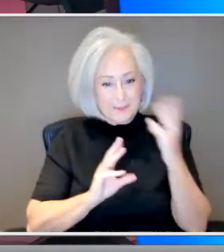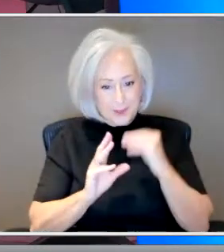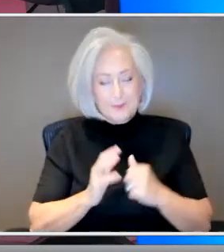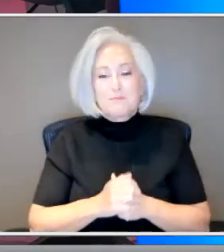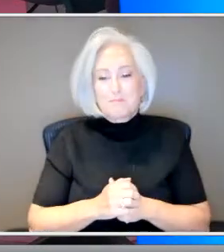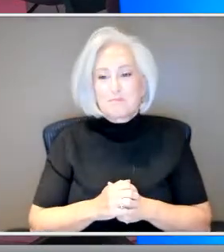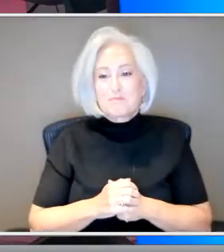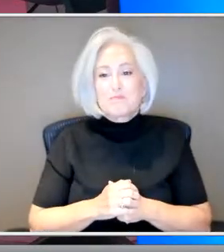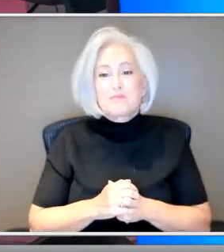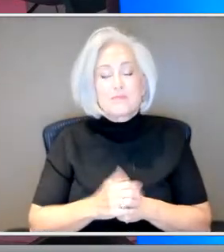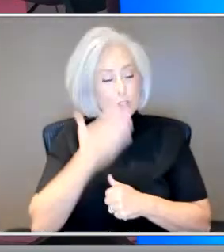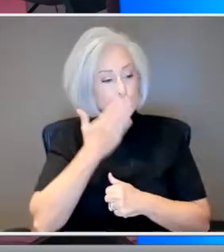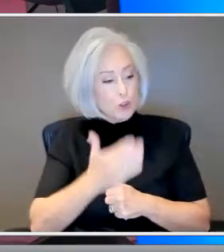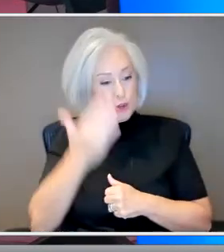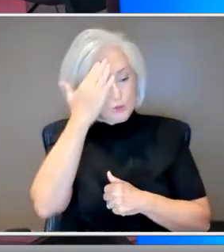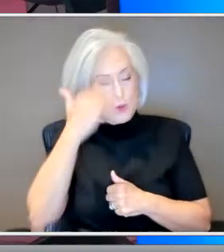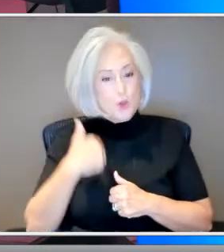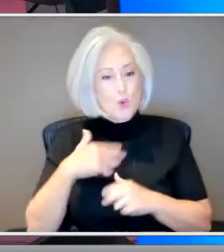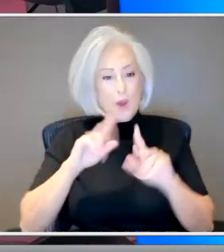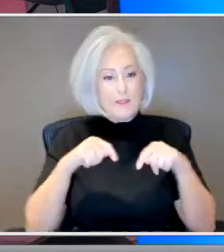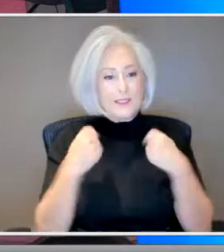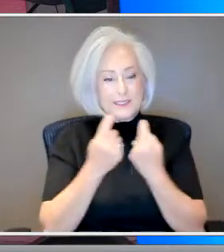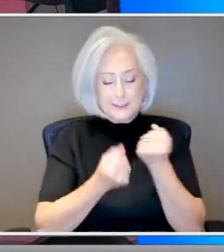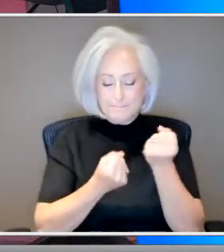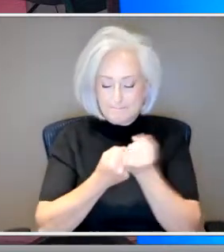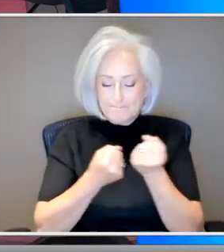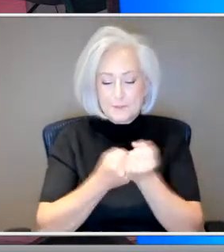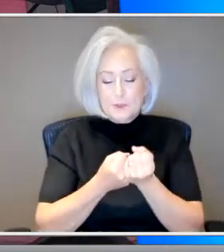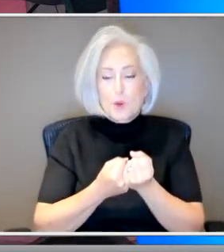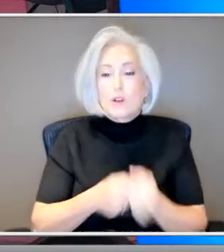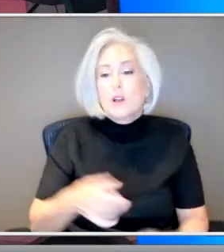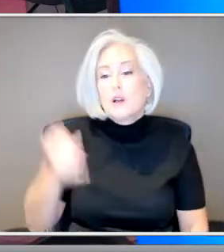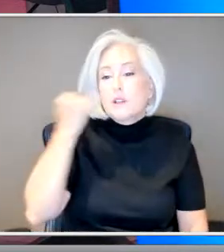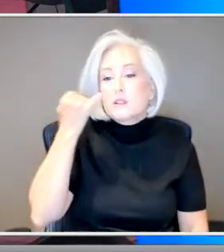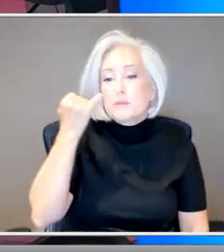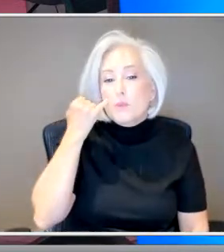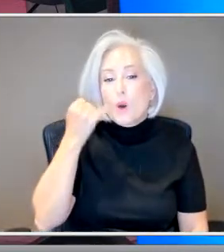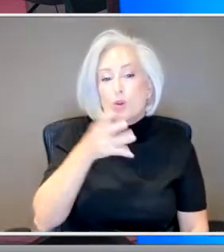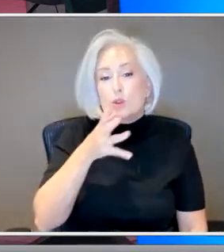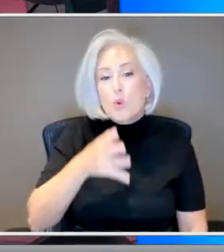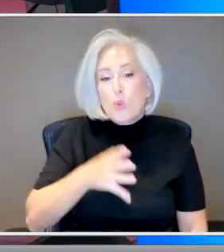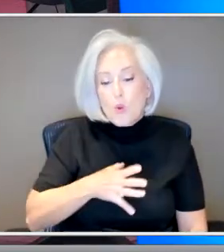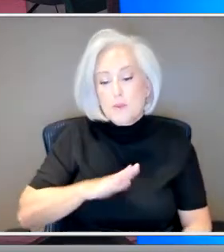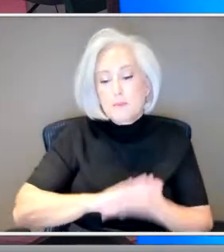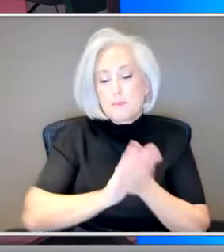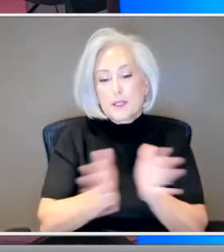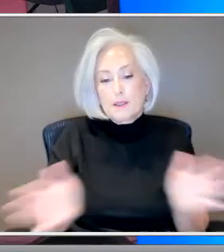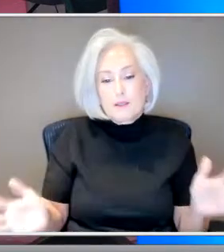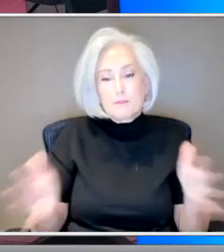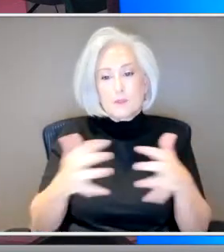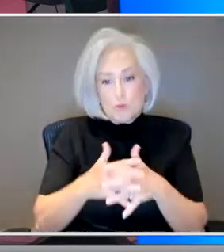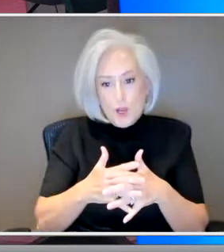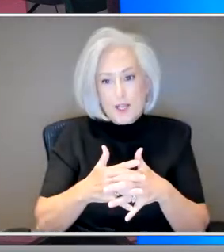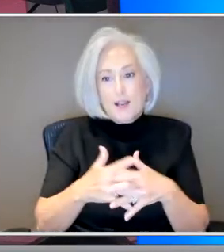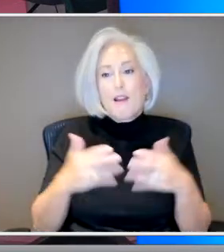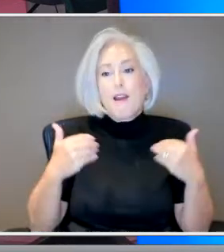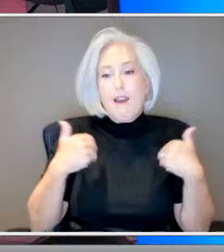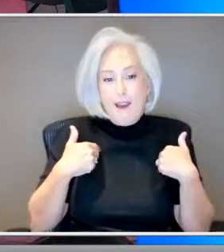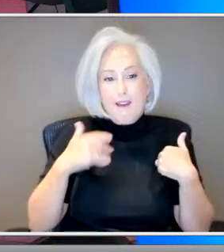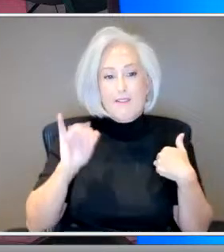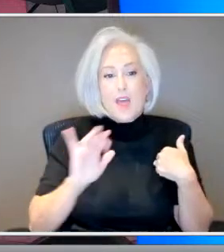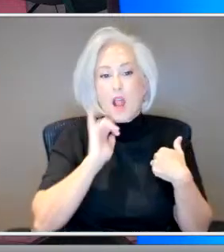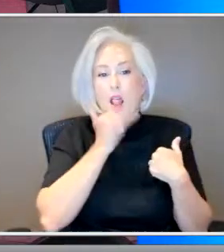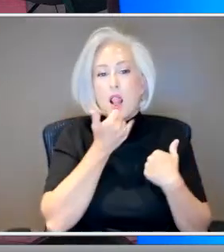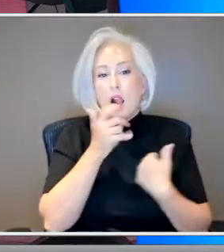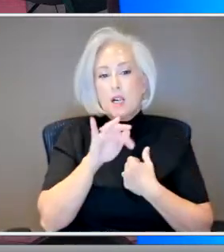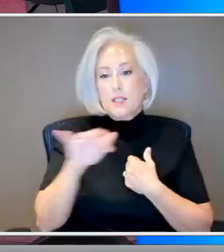woman who has this genetic spelling gets pregnant, is there a test that you can do to see if